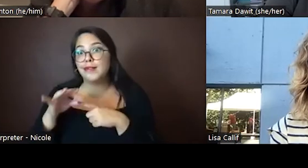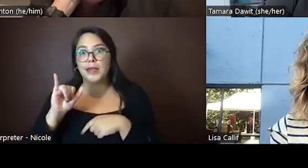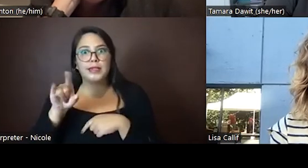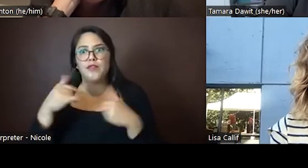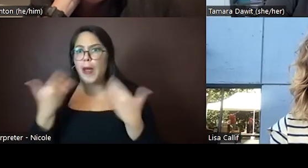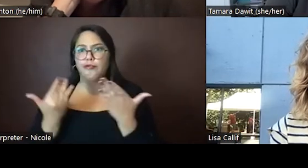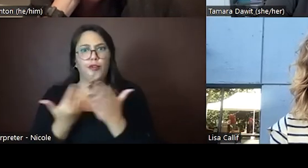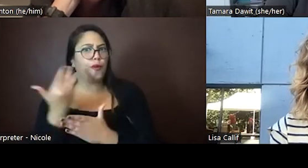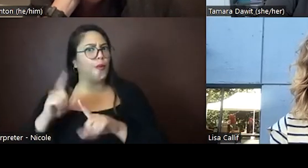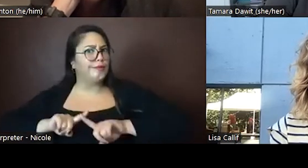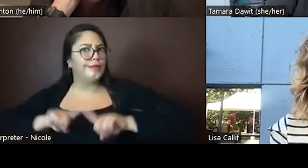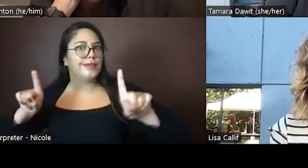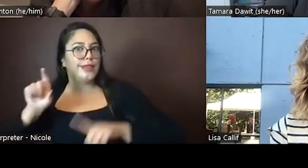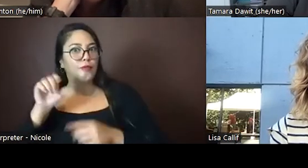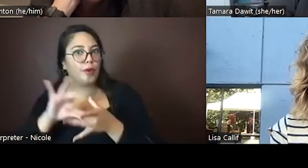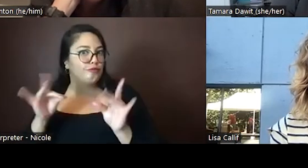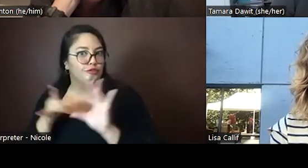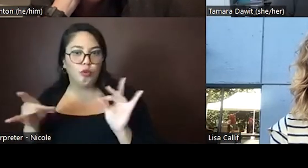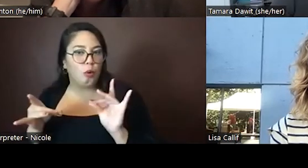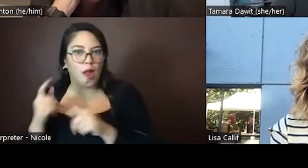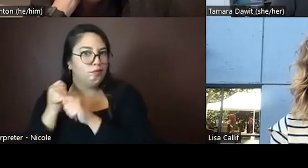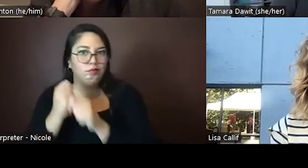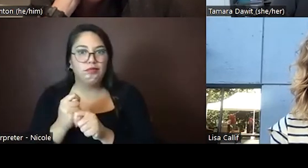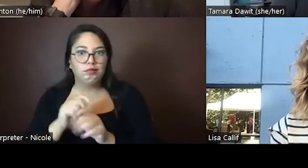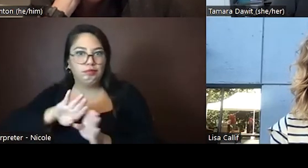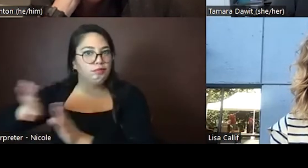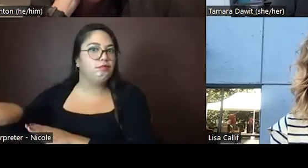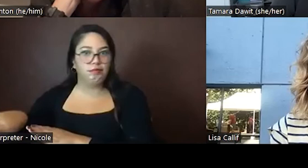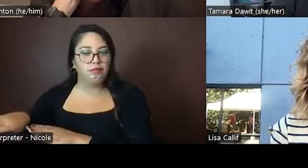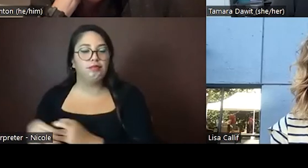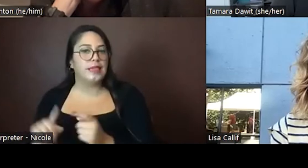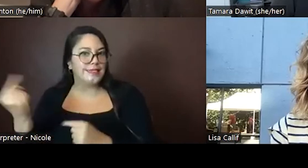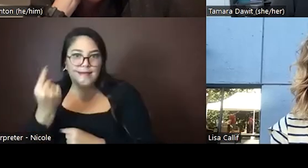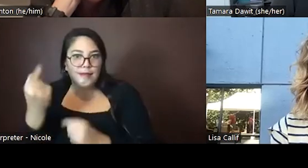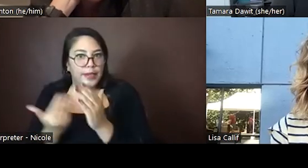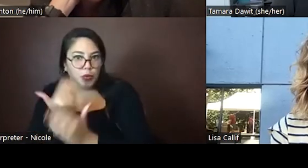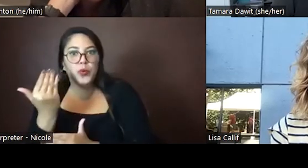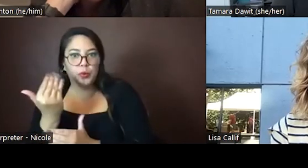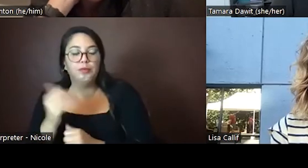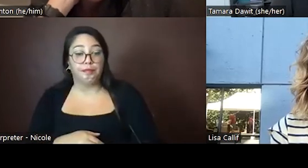You don't, you know, it's not traditional. I think it is,